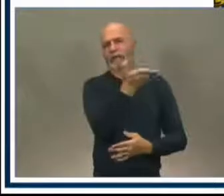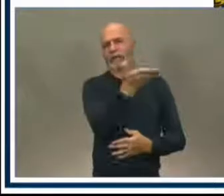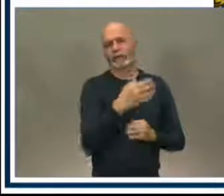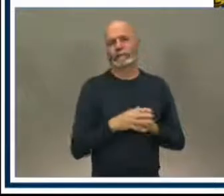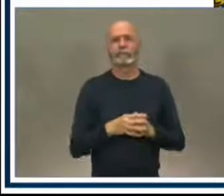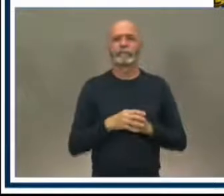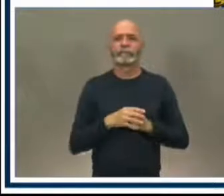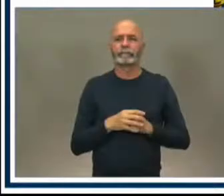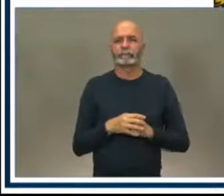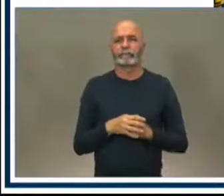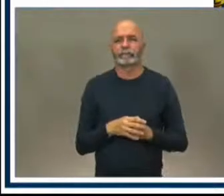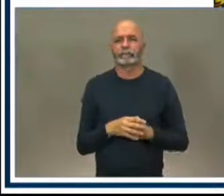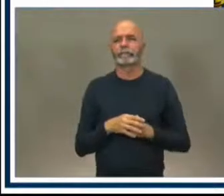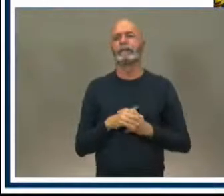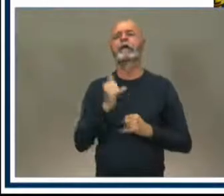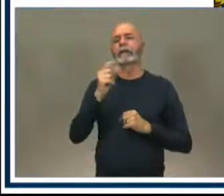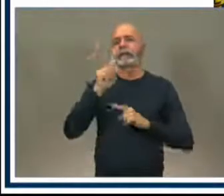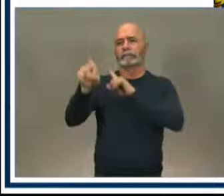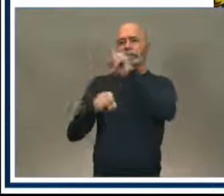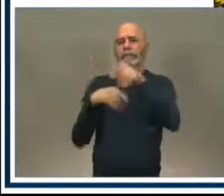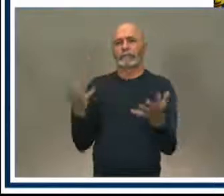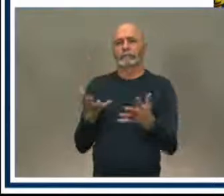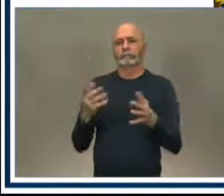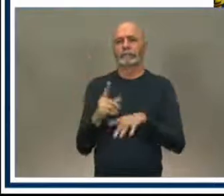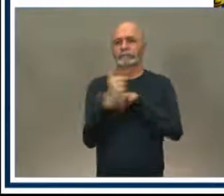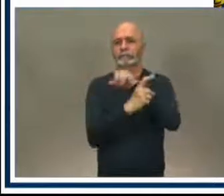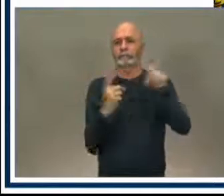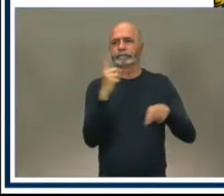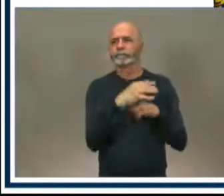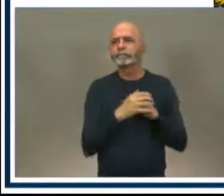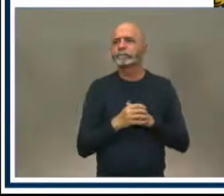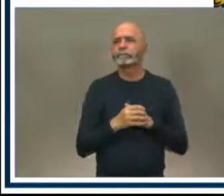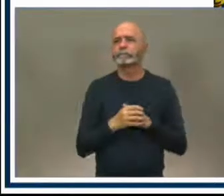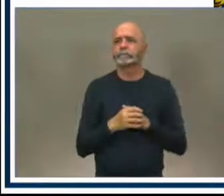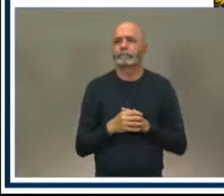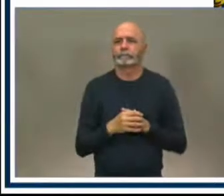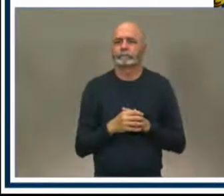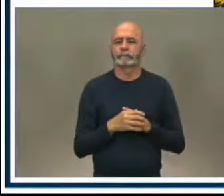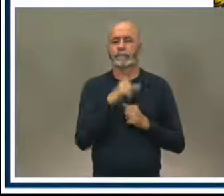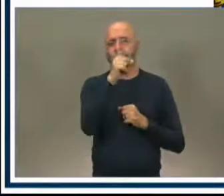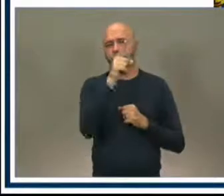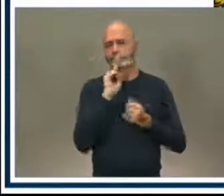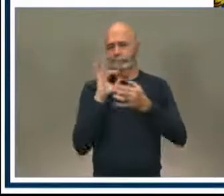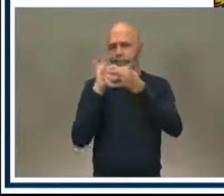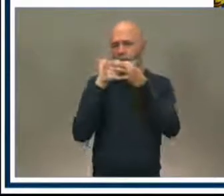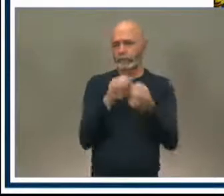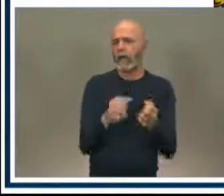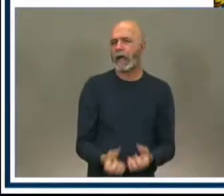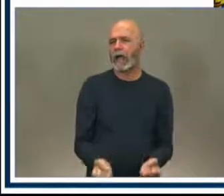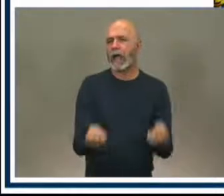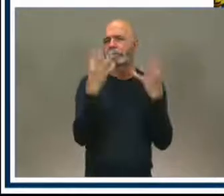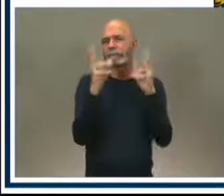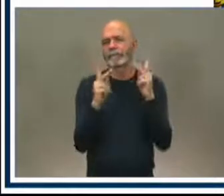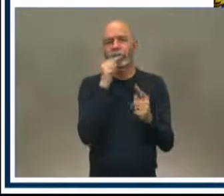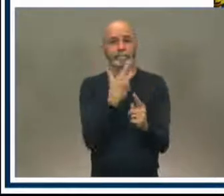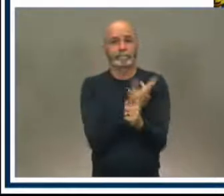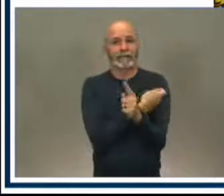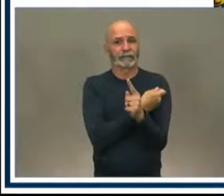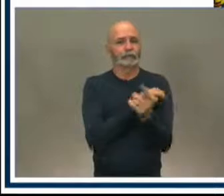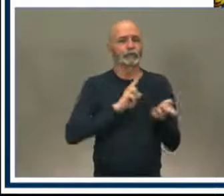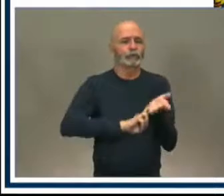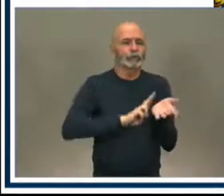couple more questions. Just on, sorry, go ahead. yeah, just on the vaccination numbers for healthcare workers, I just noticed